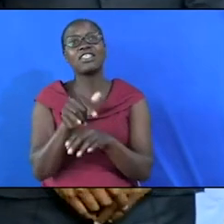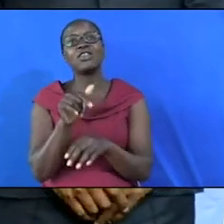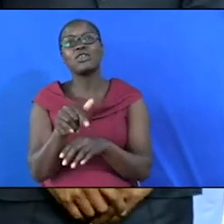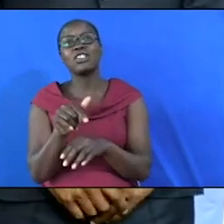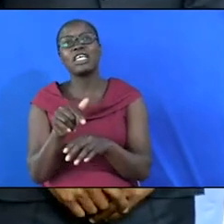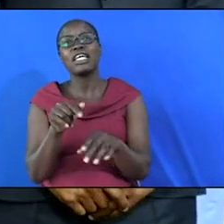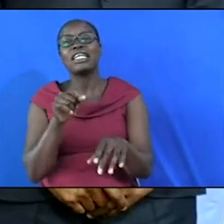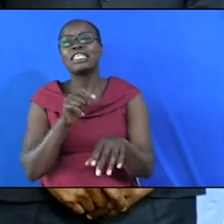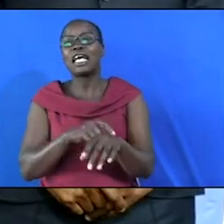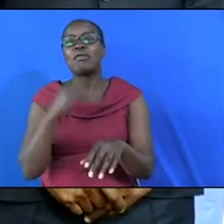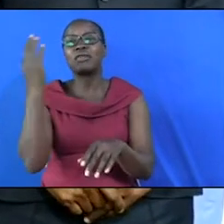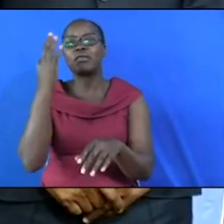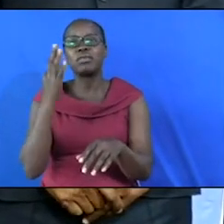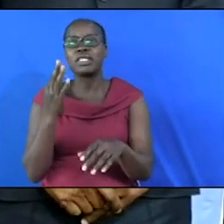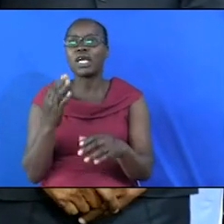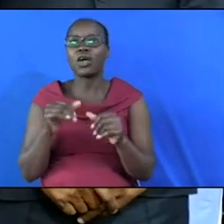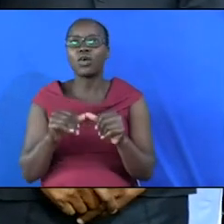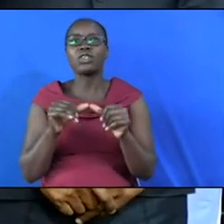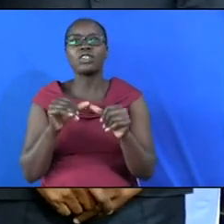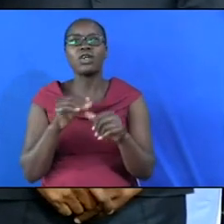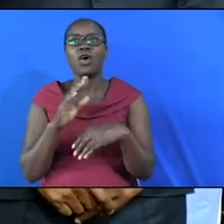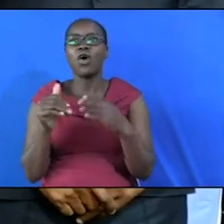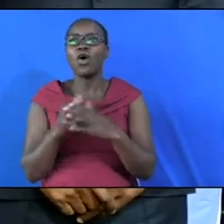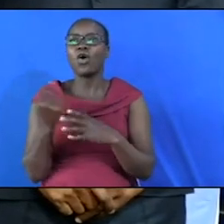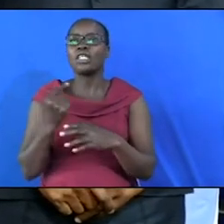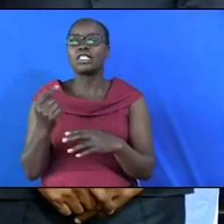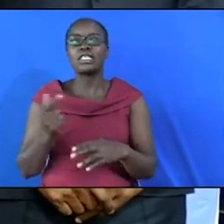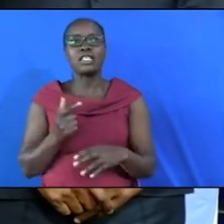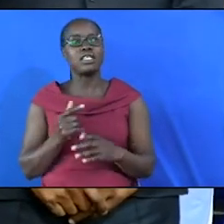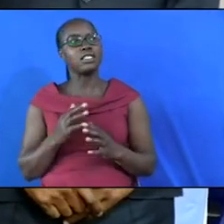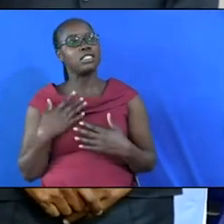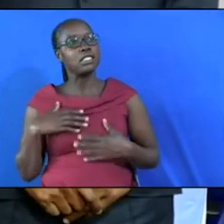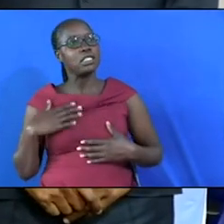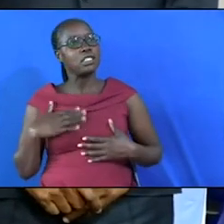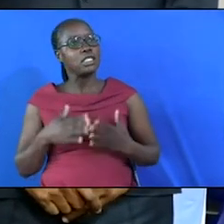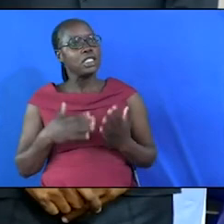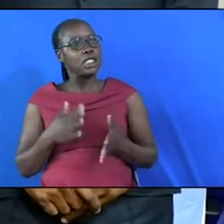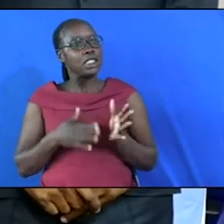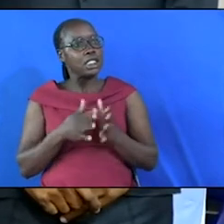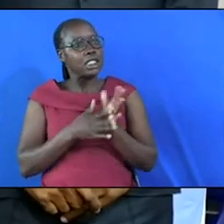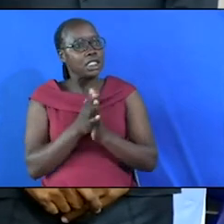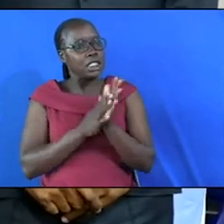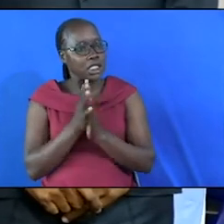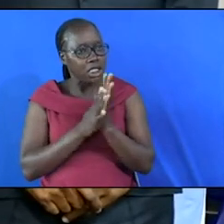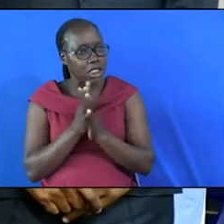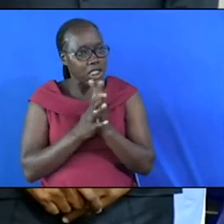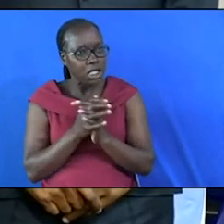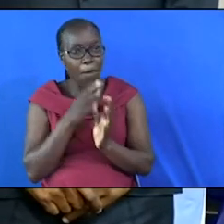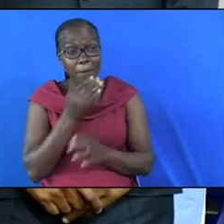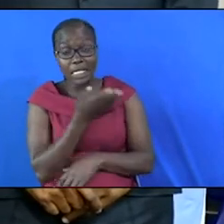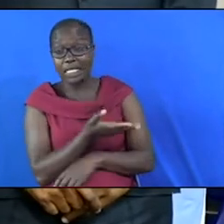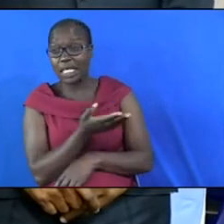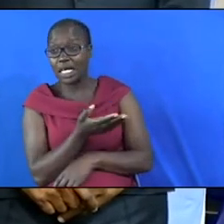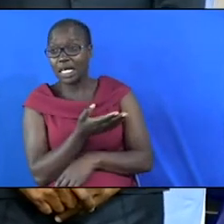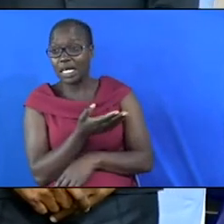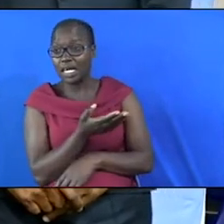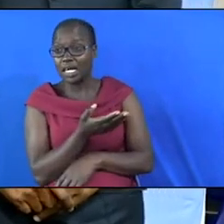when the preacher is preaching, every single lady will turn to look at Saul. I don't know about the married.